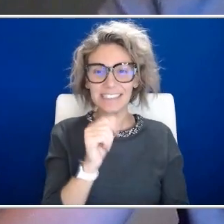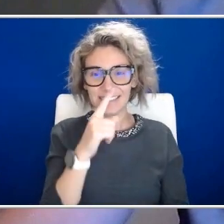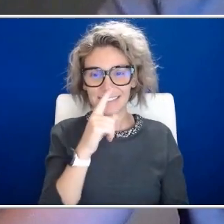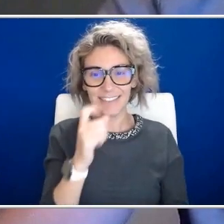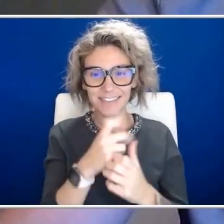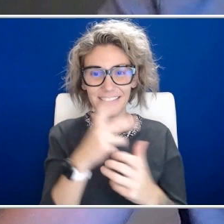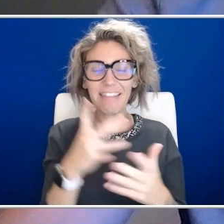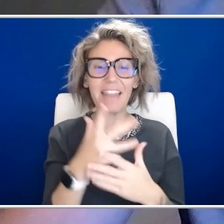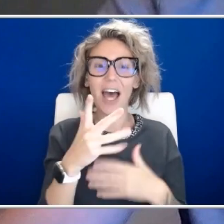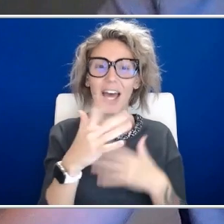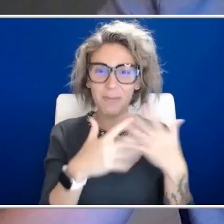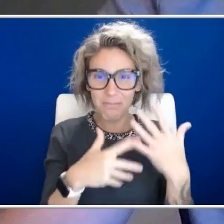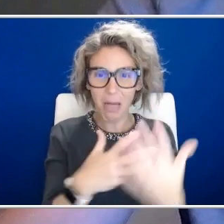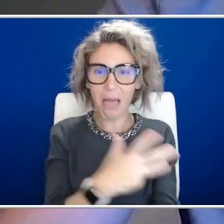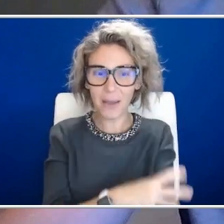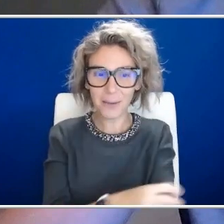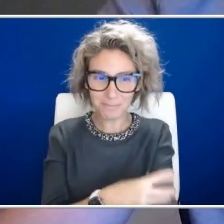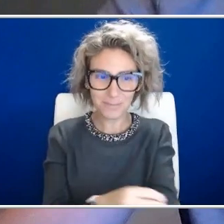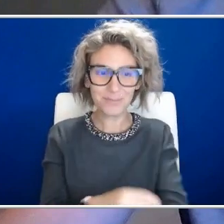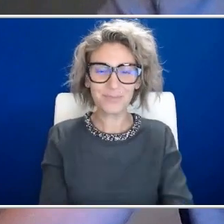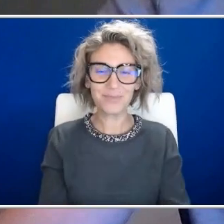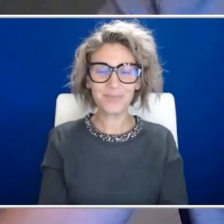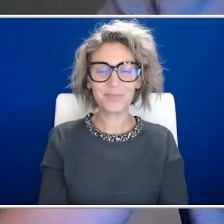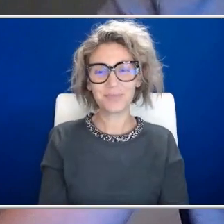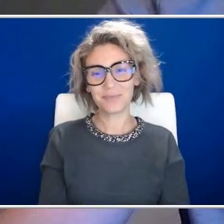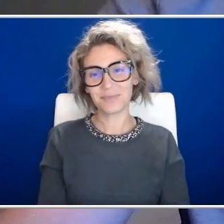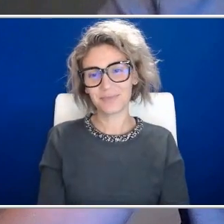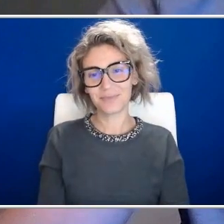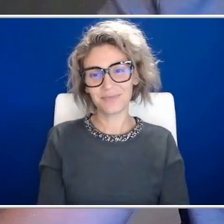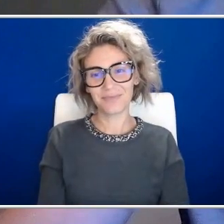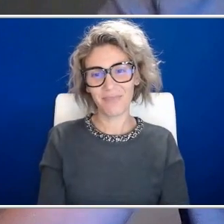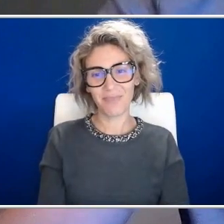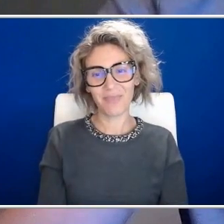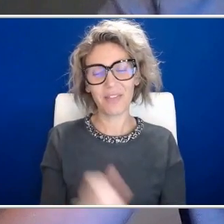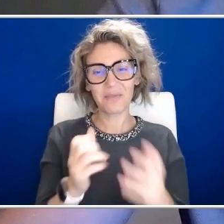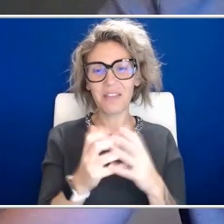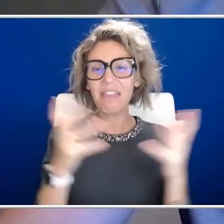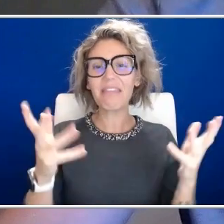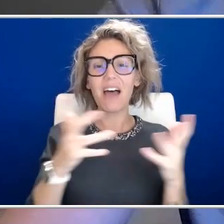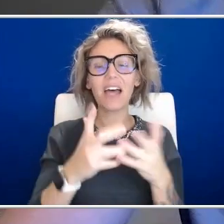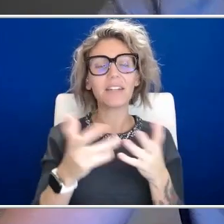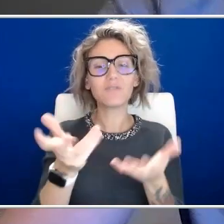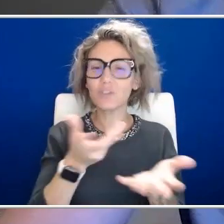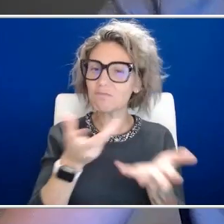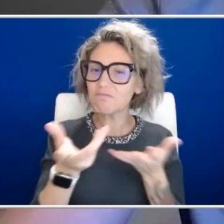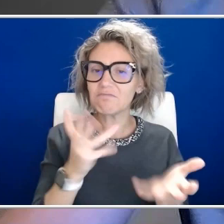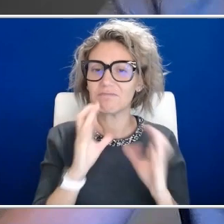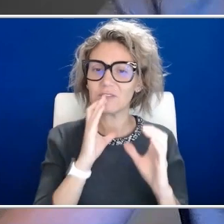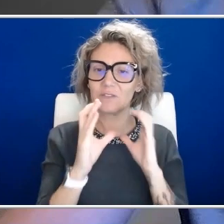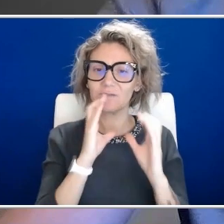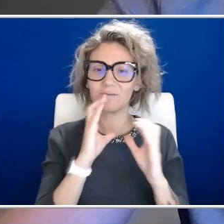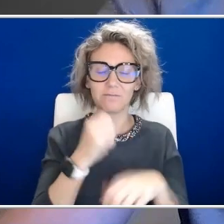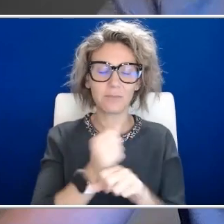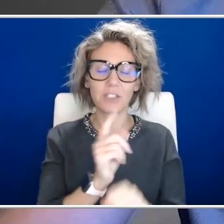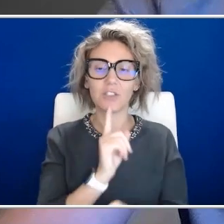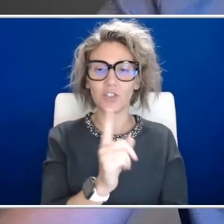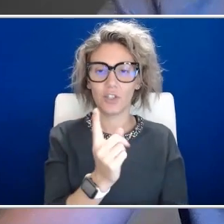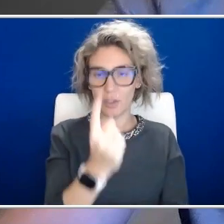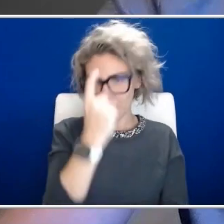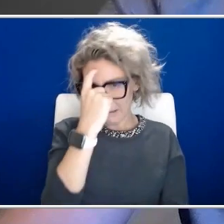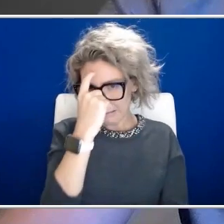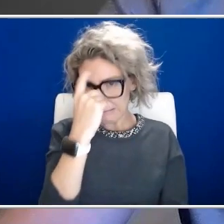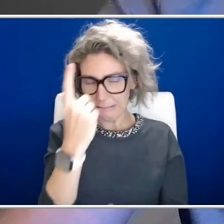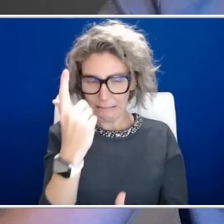of blood work. But it was a lot of just conversation too, making sure I was mentally able to make